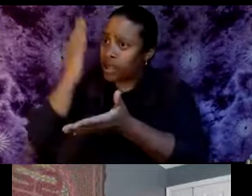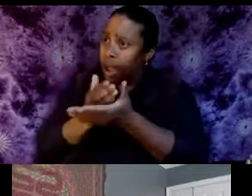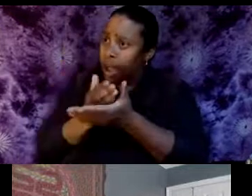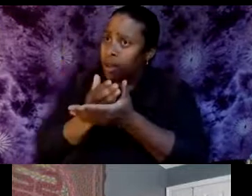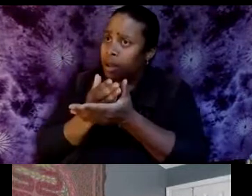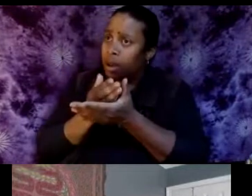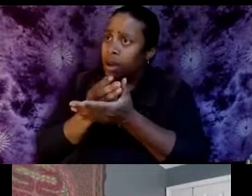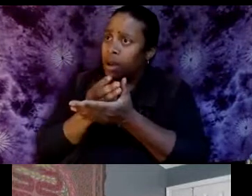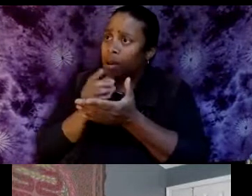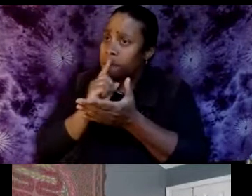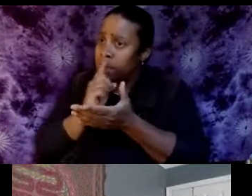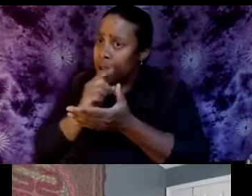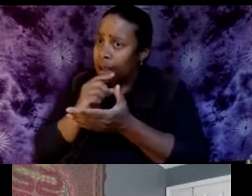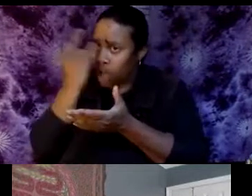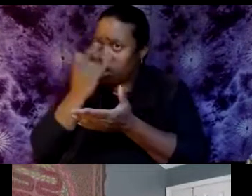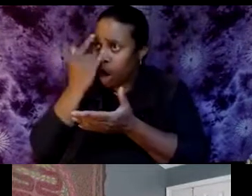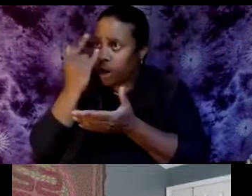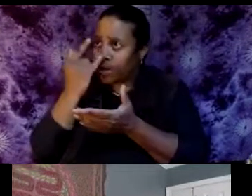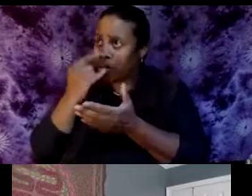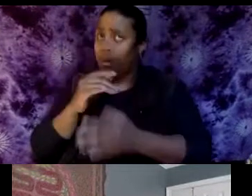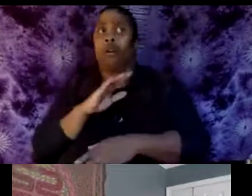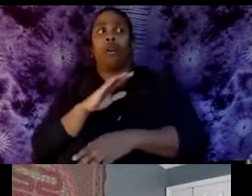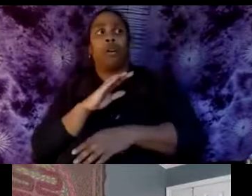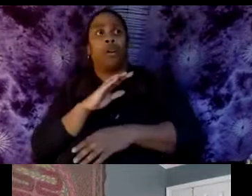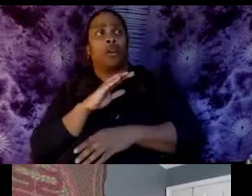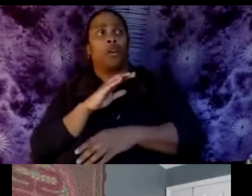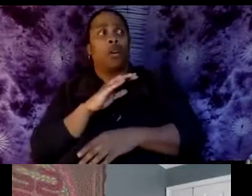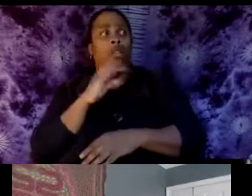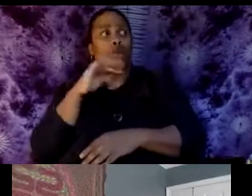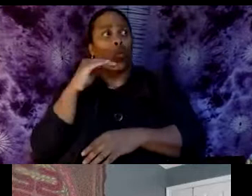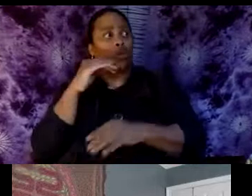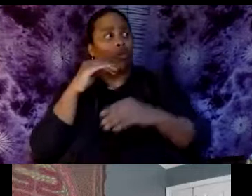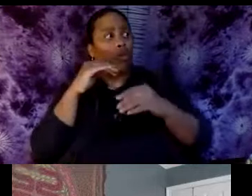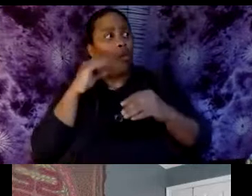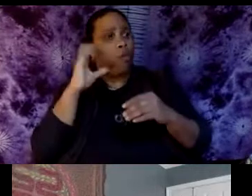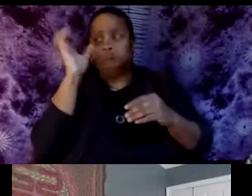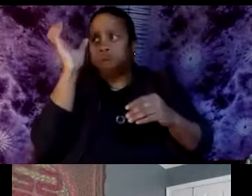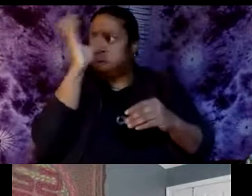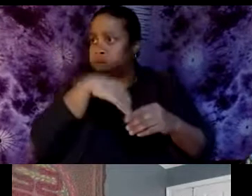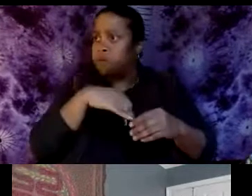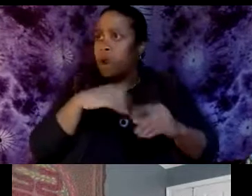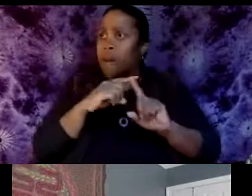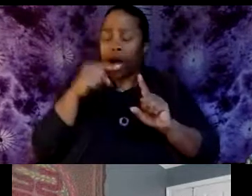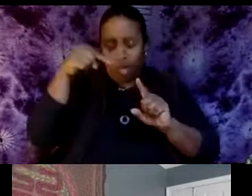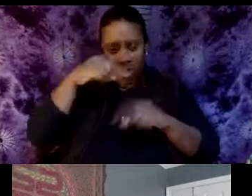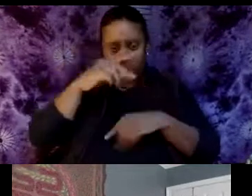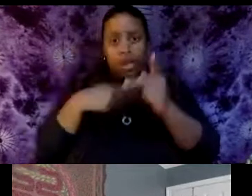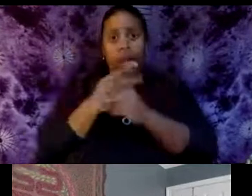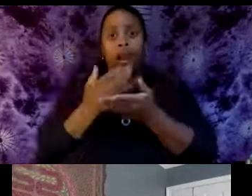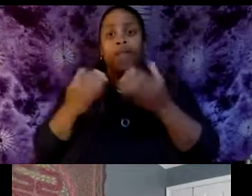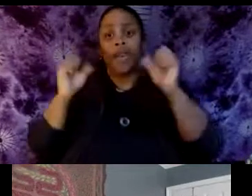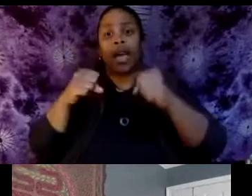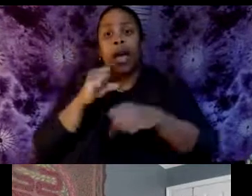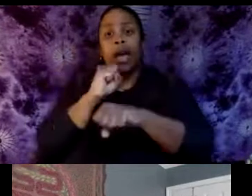only. It was insane. But this is the kind of thing that can happen when you're working with energy. So